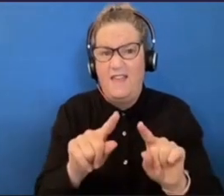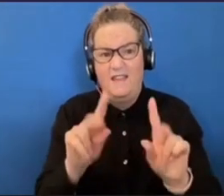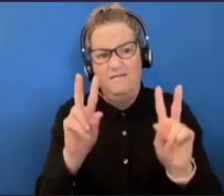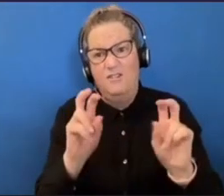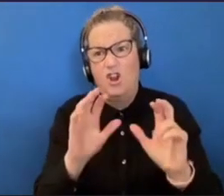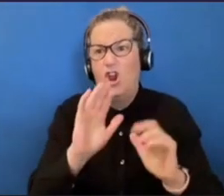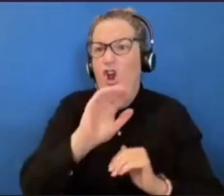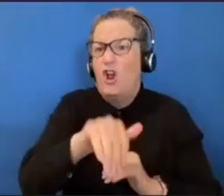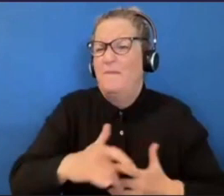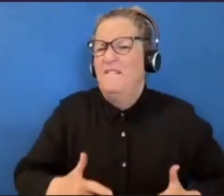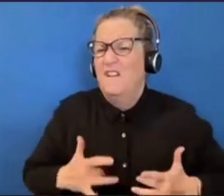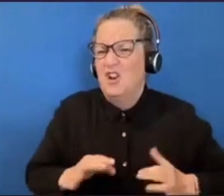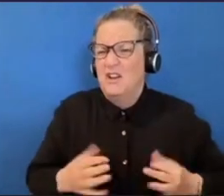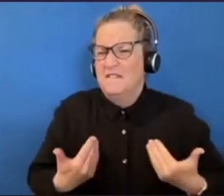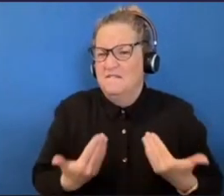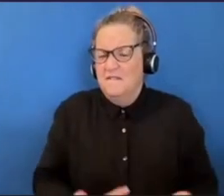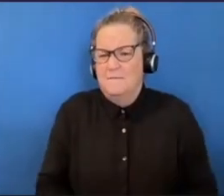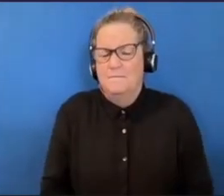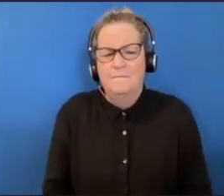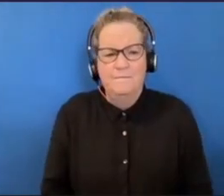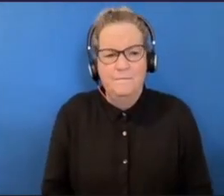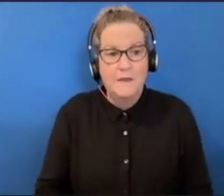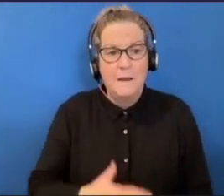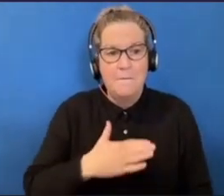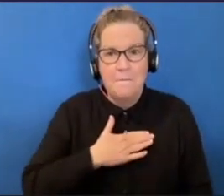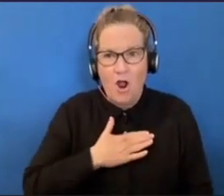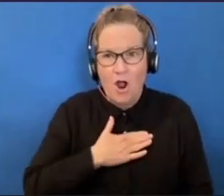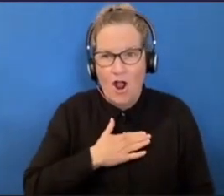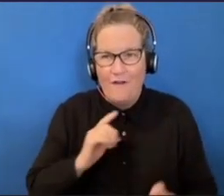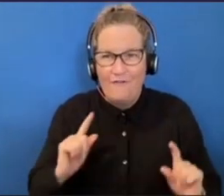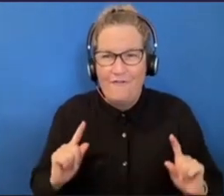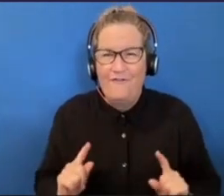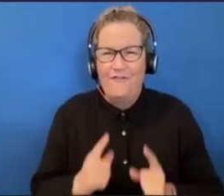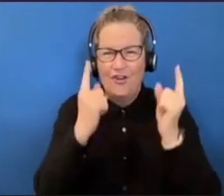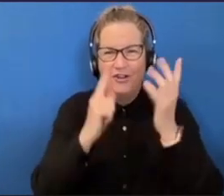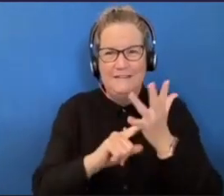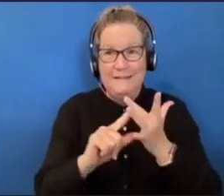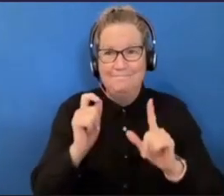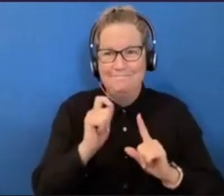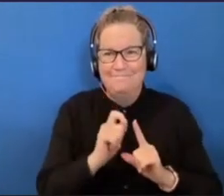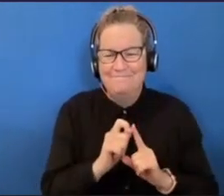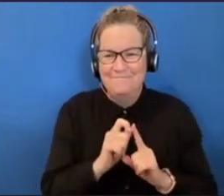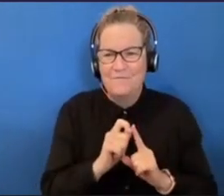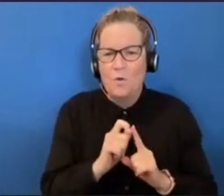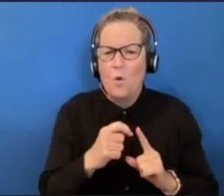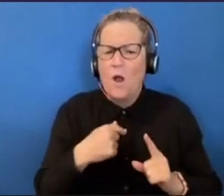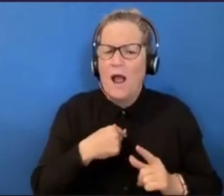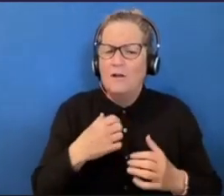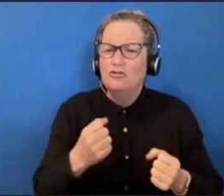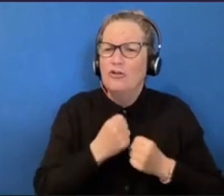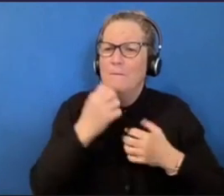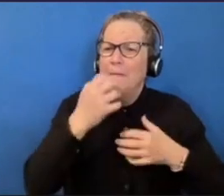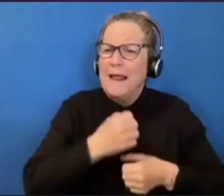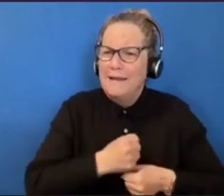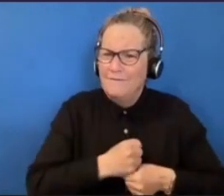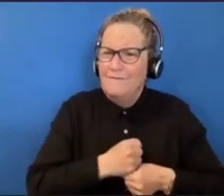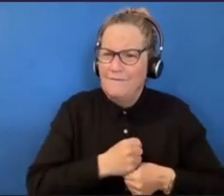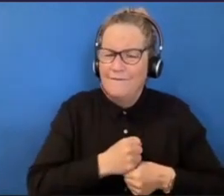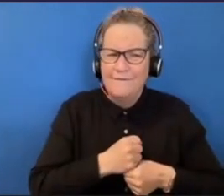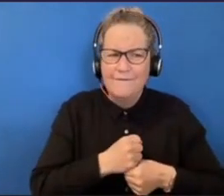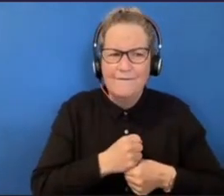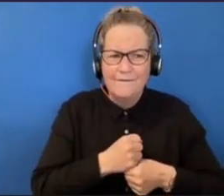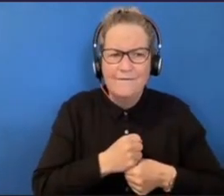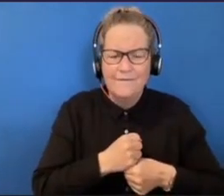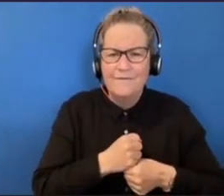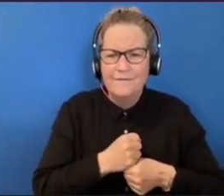very first kind of tip, or strong belief in one of the ways that is vital